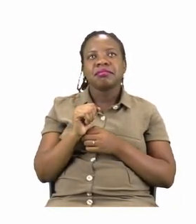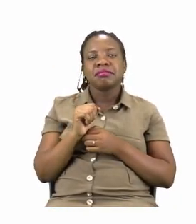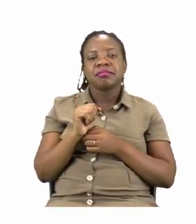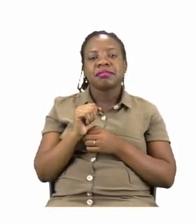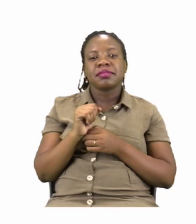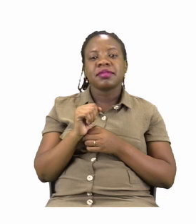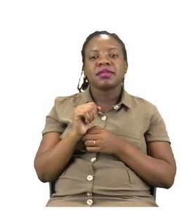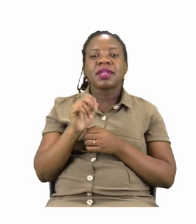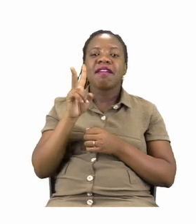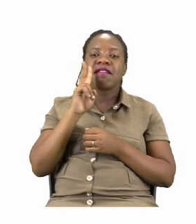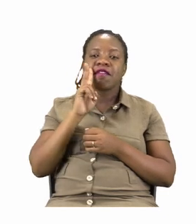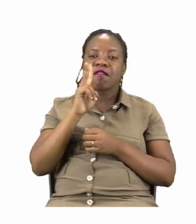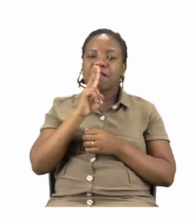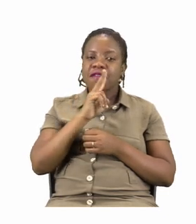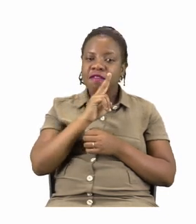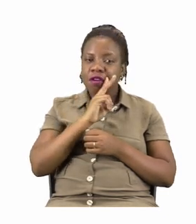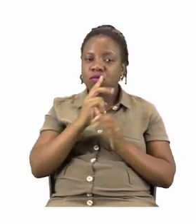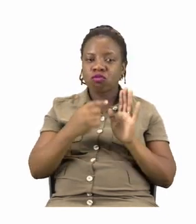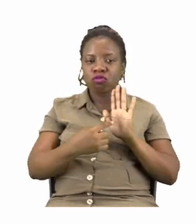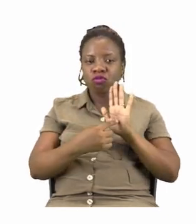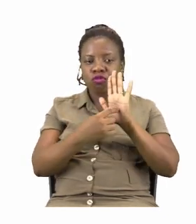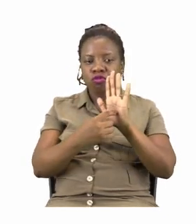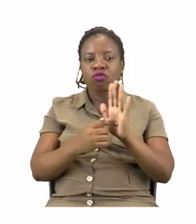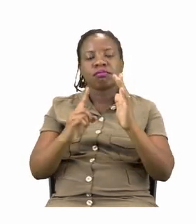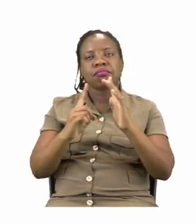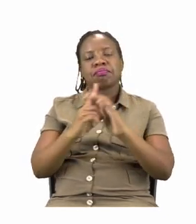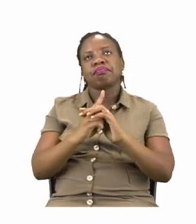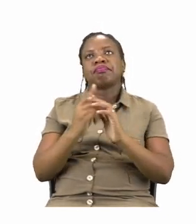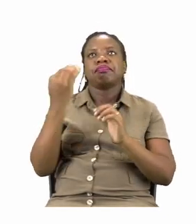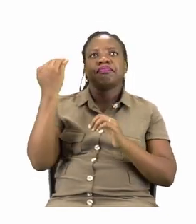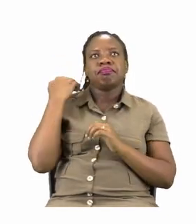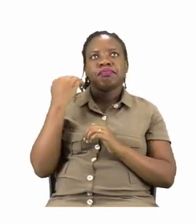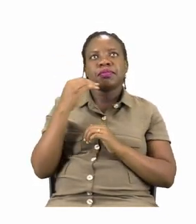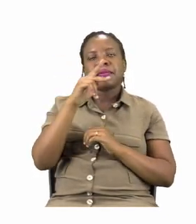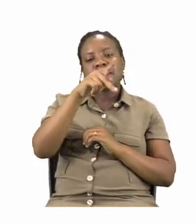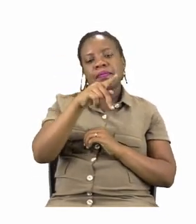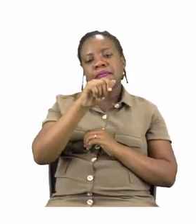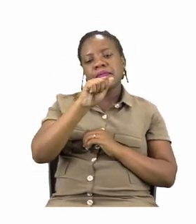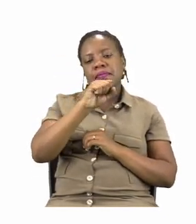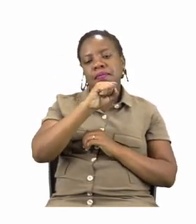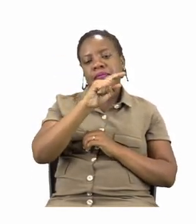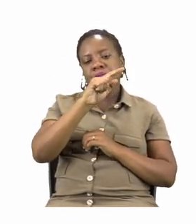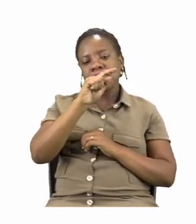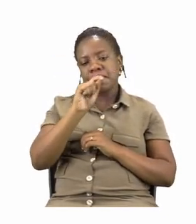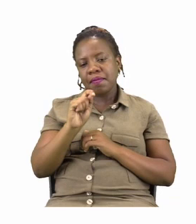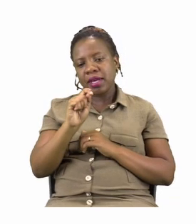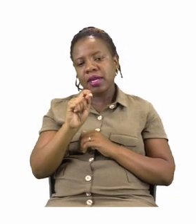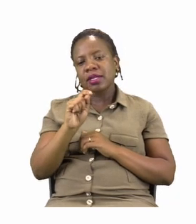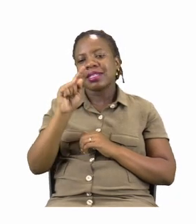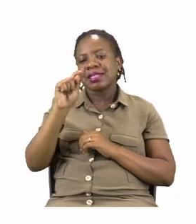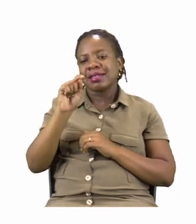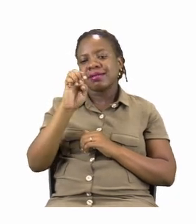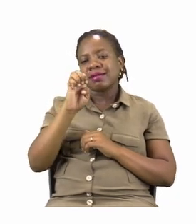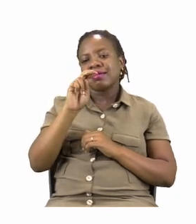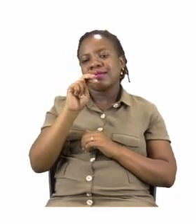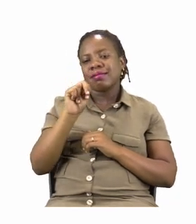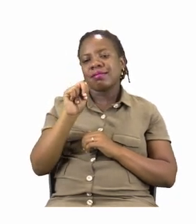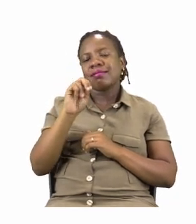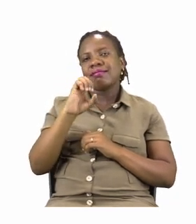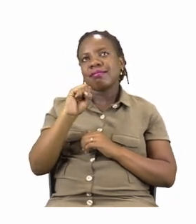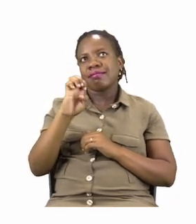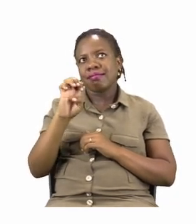past tense. Now it says there, all verbs do not add